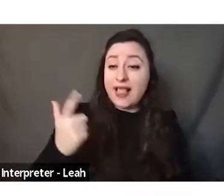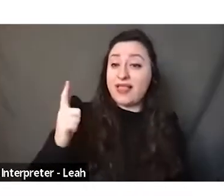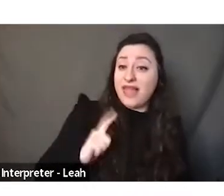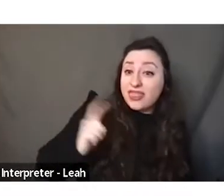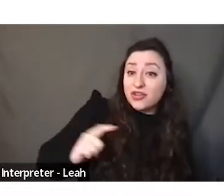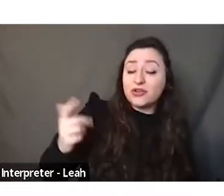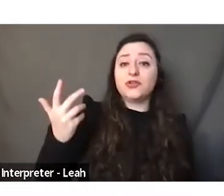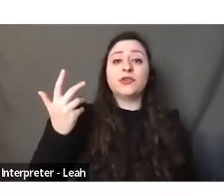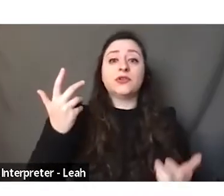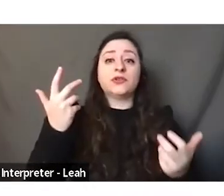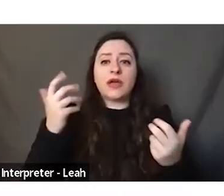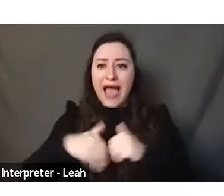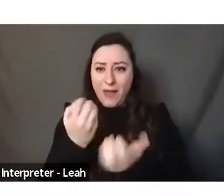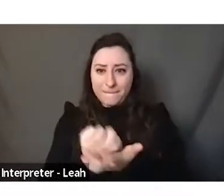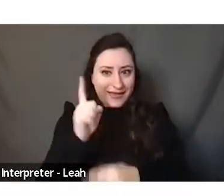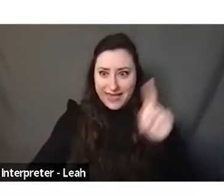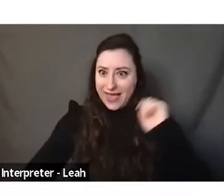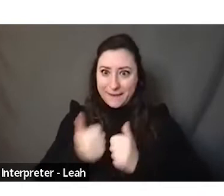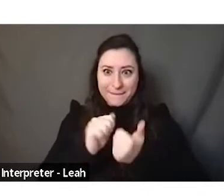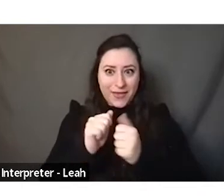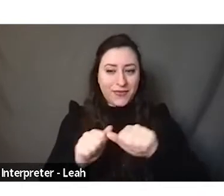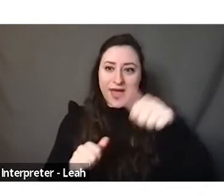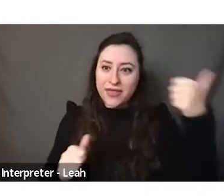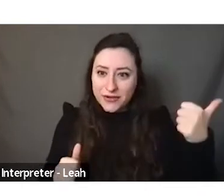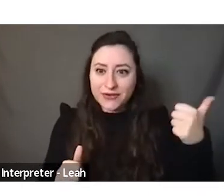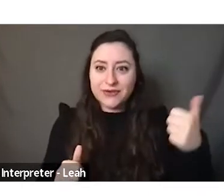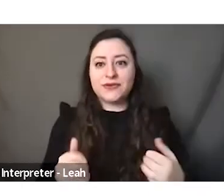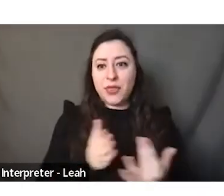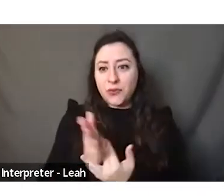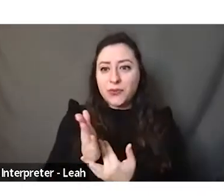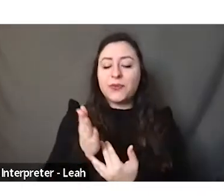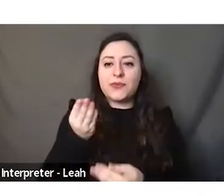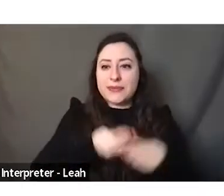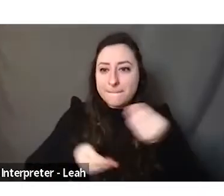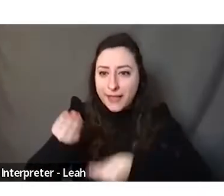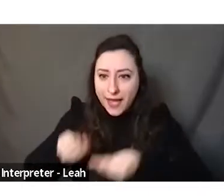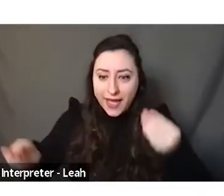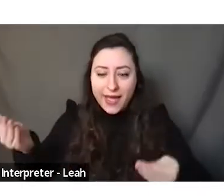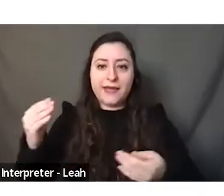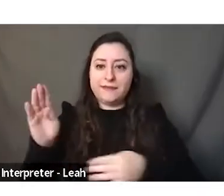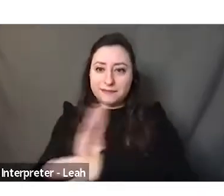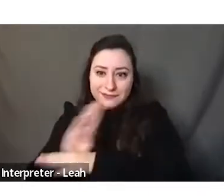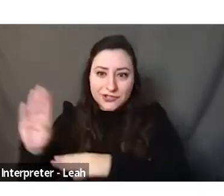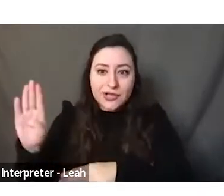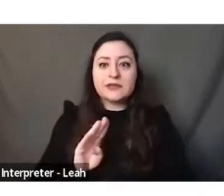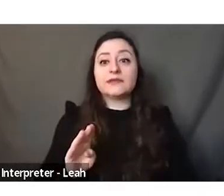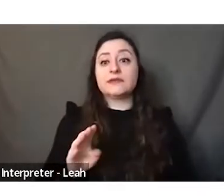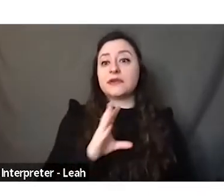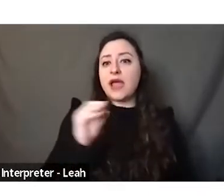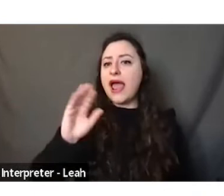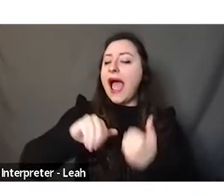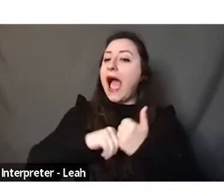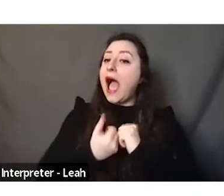they economically cannot compete with leather that's coming through these supply chains. And then also thinking about how people are